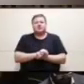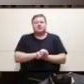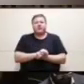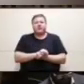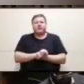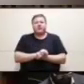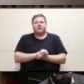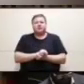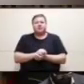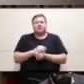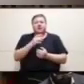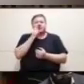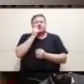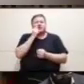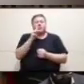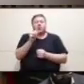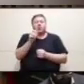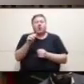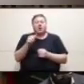Ntate Maruga with the municipality,